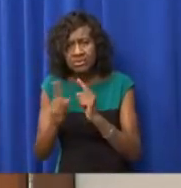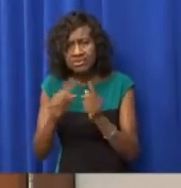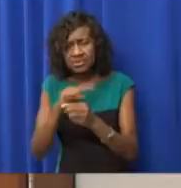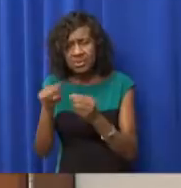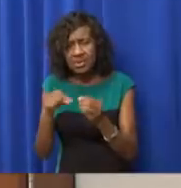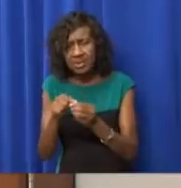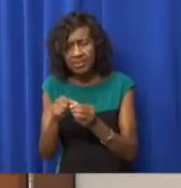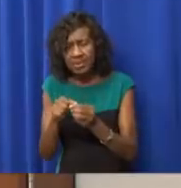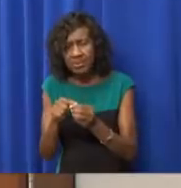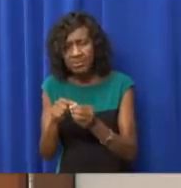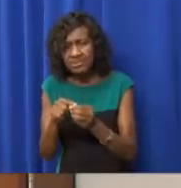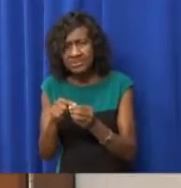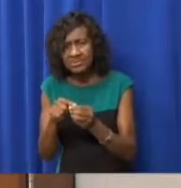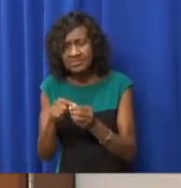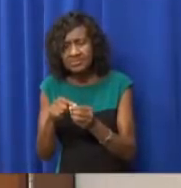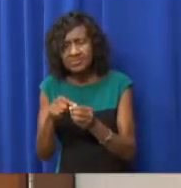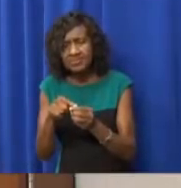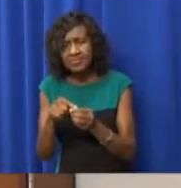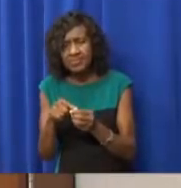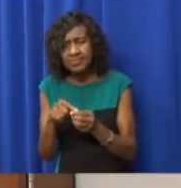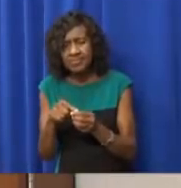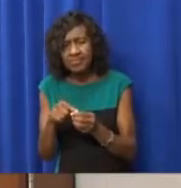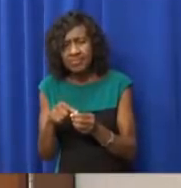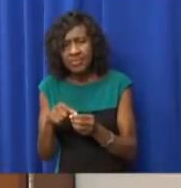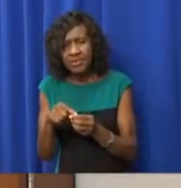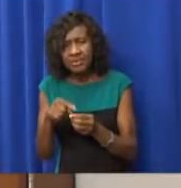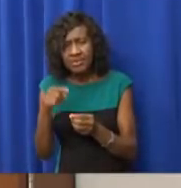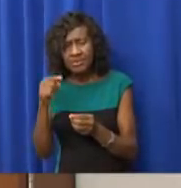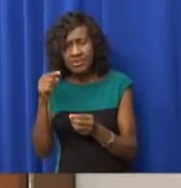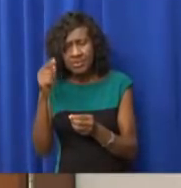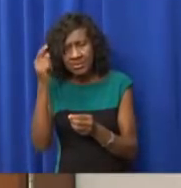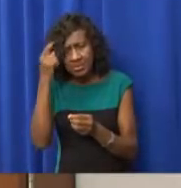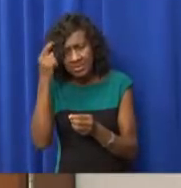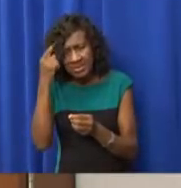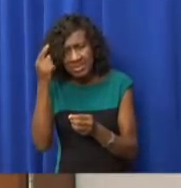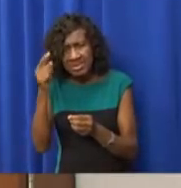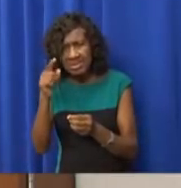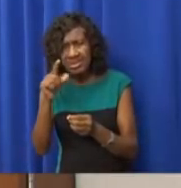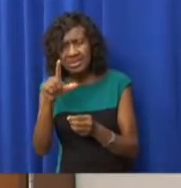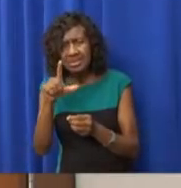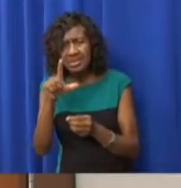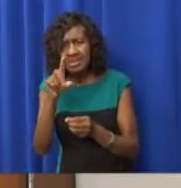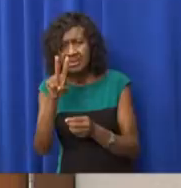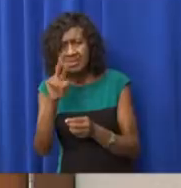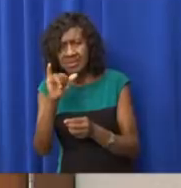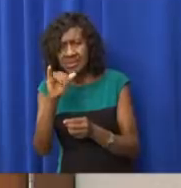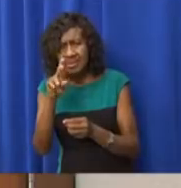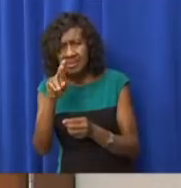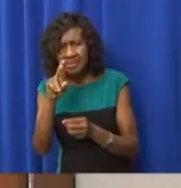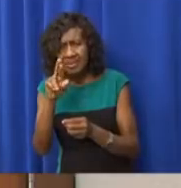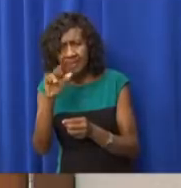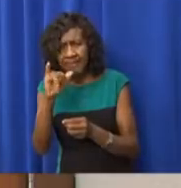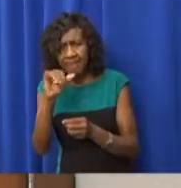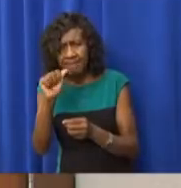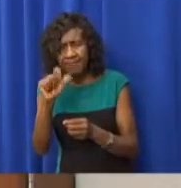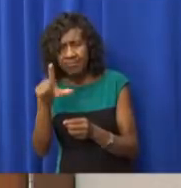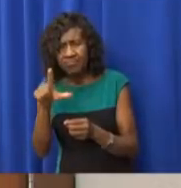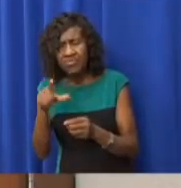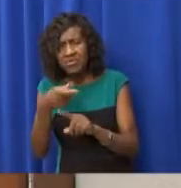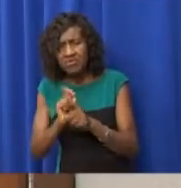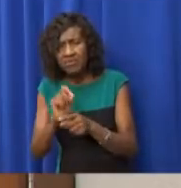viral counts and the viral loads, and we make an estimation of the viral loads based on the results from the PCR